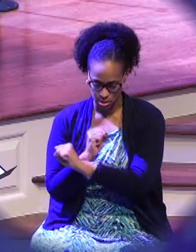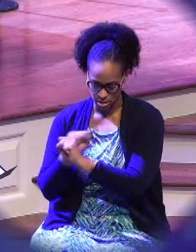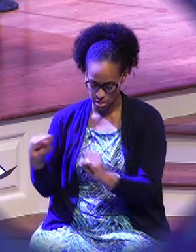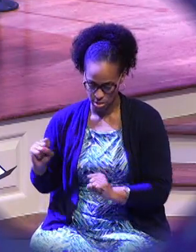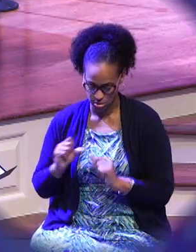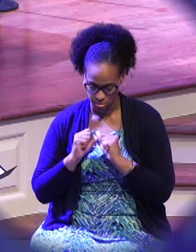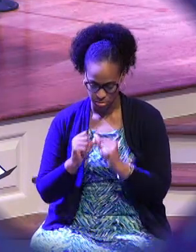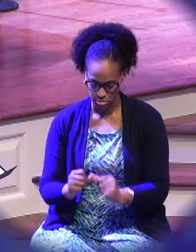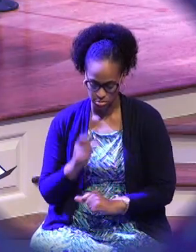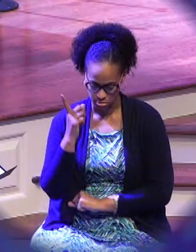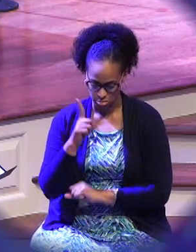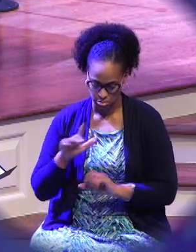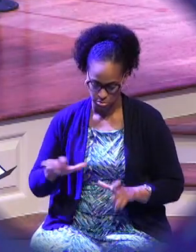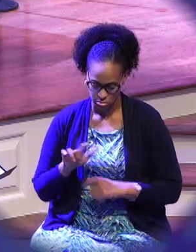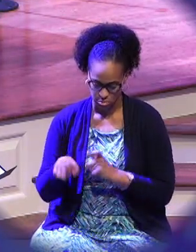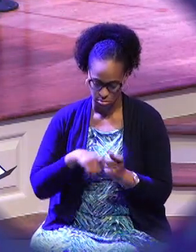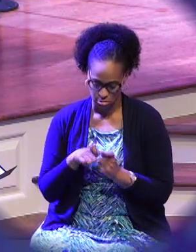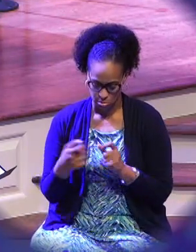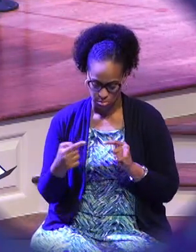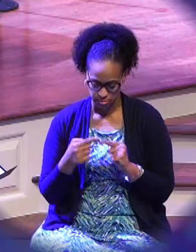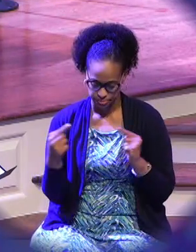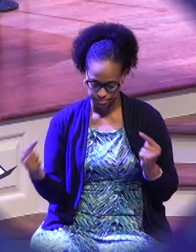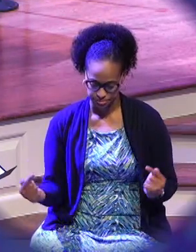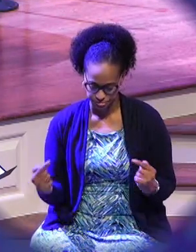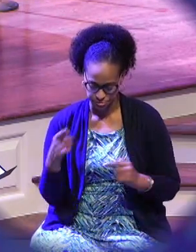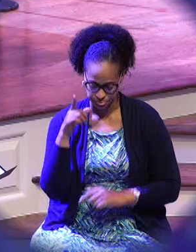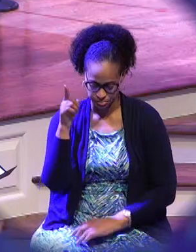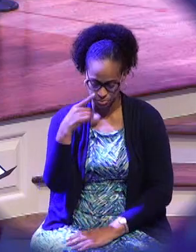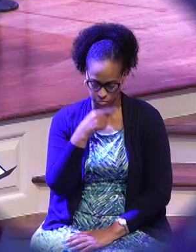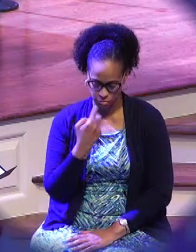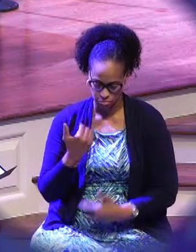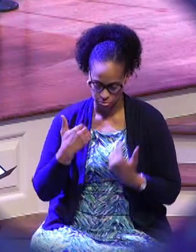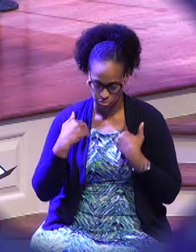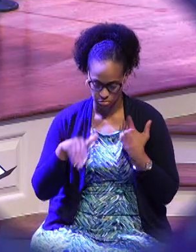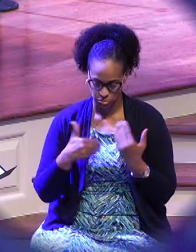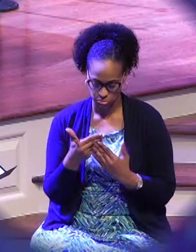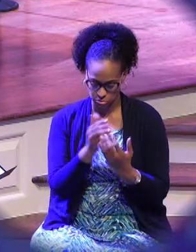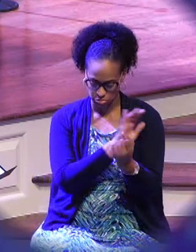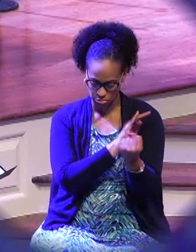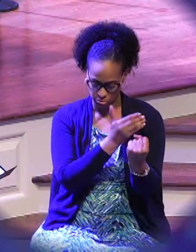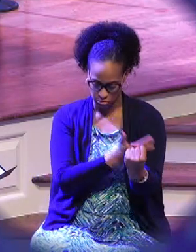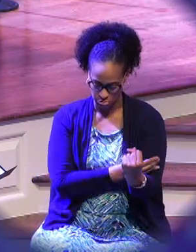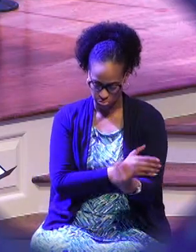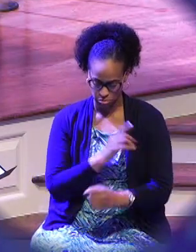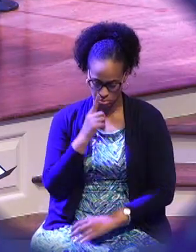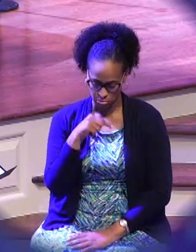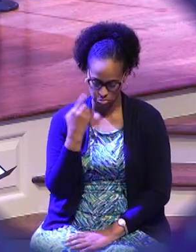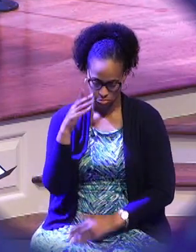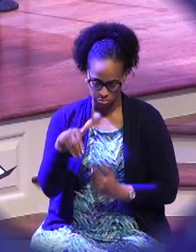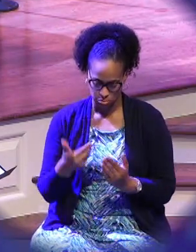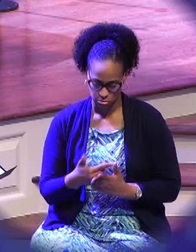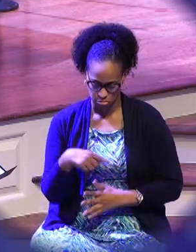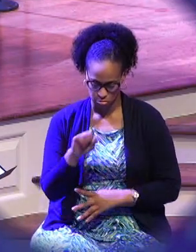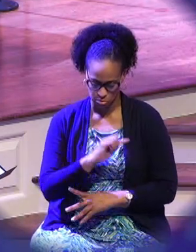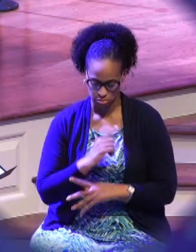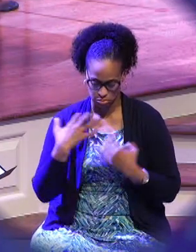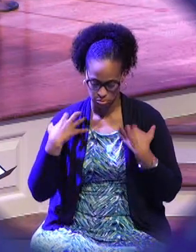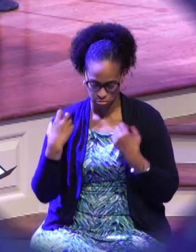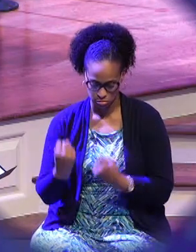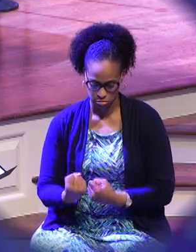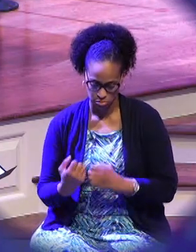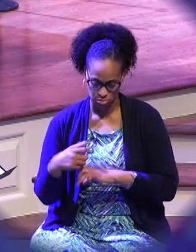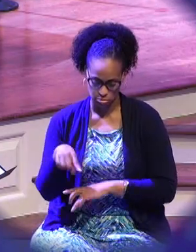yet you did the exact opposite. You who had all power, you who had all might, you laid